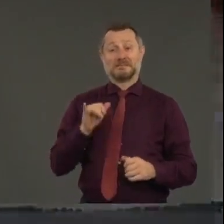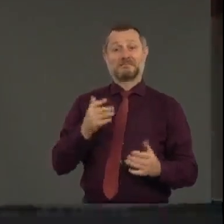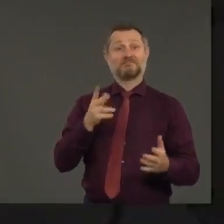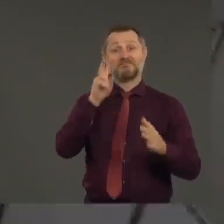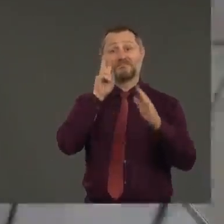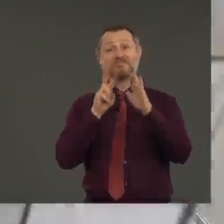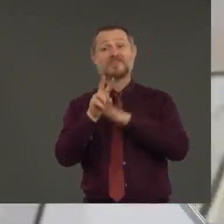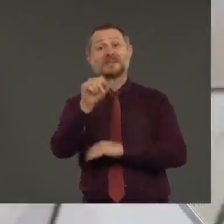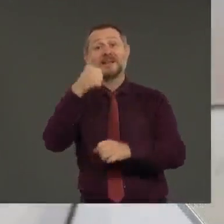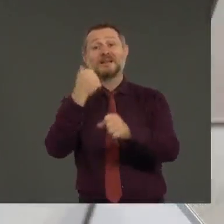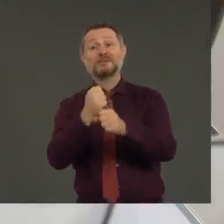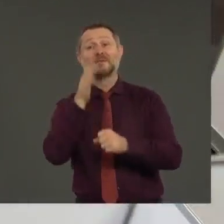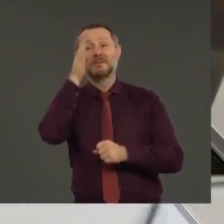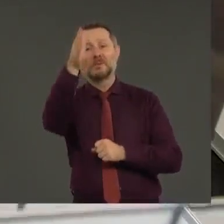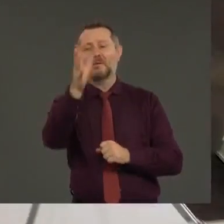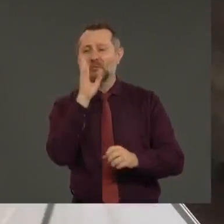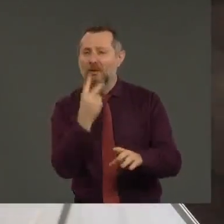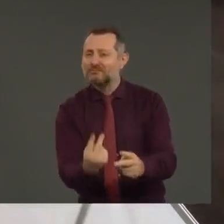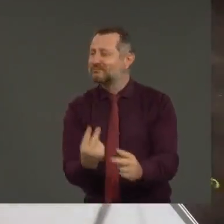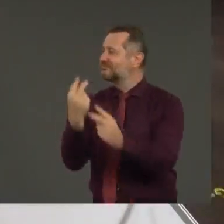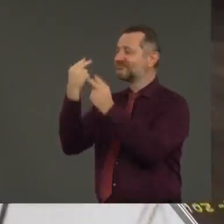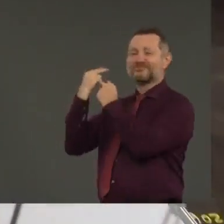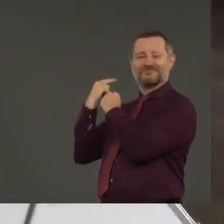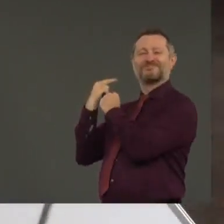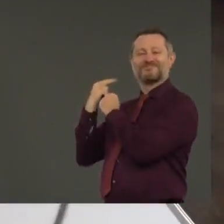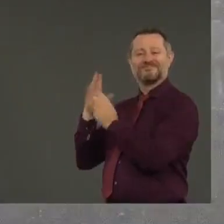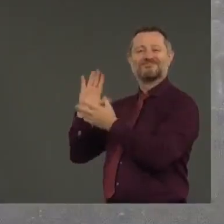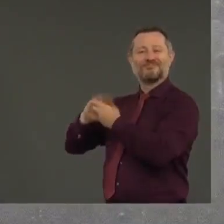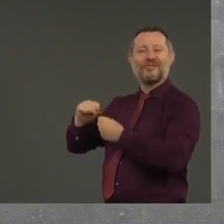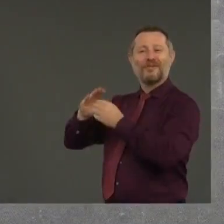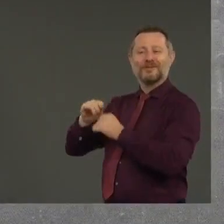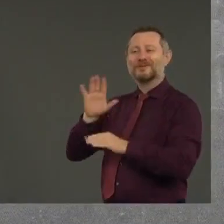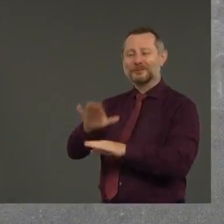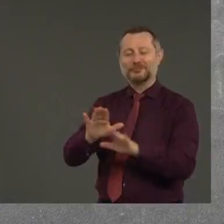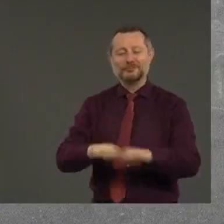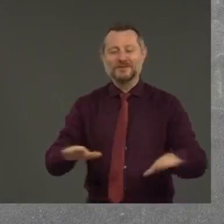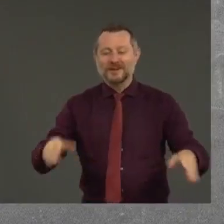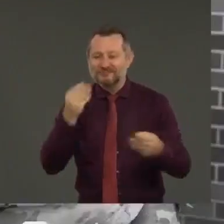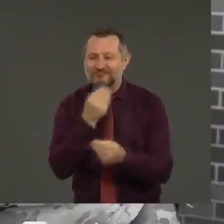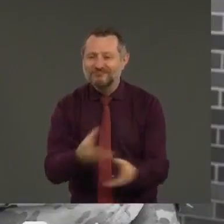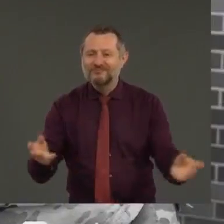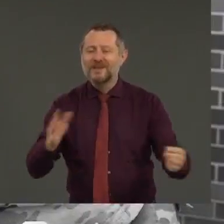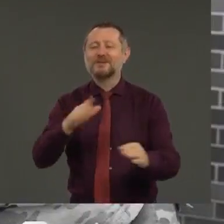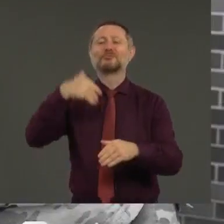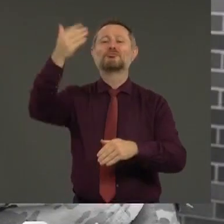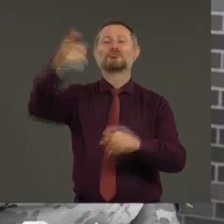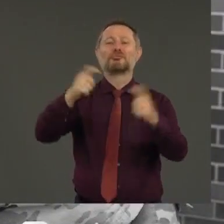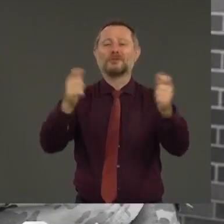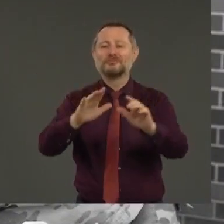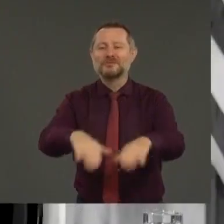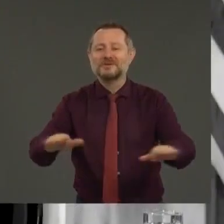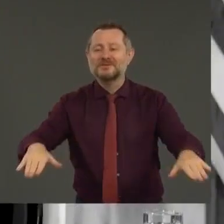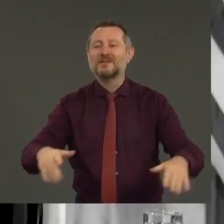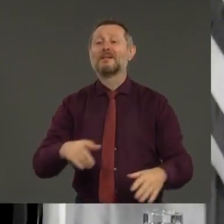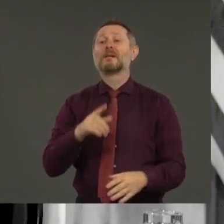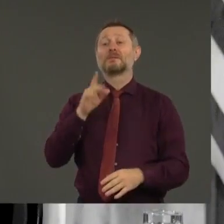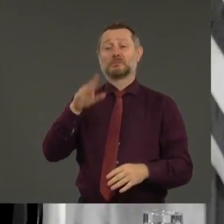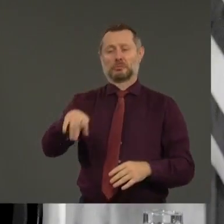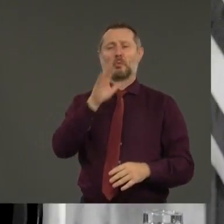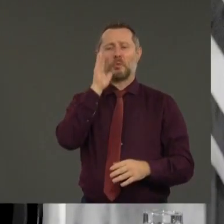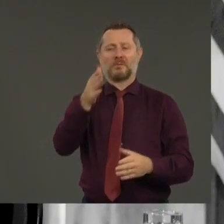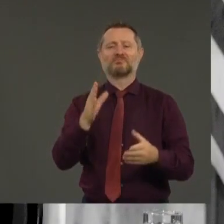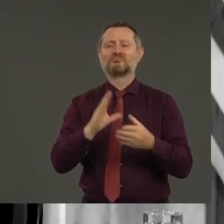be talking about today to your children or your grandchildren, and you will shed a